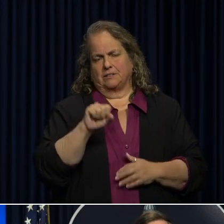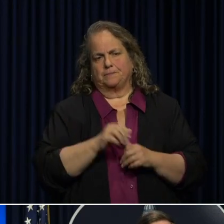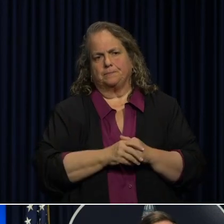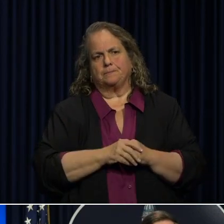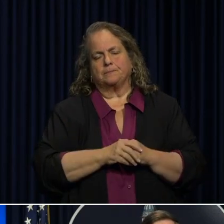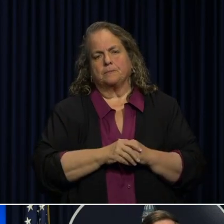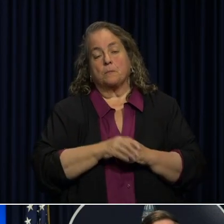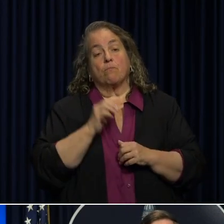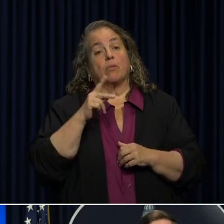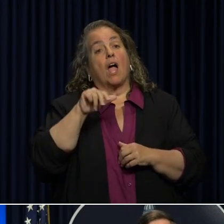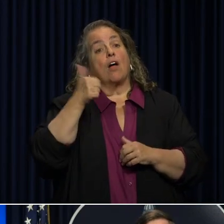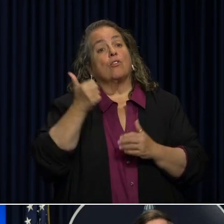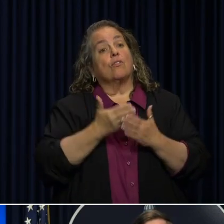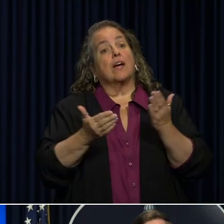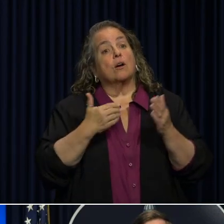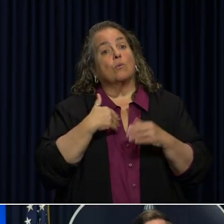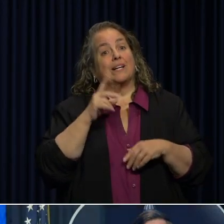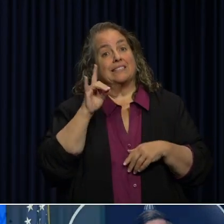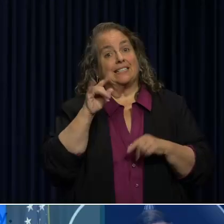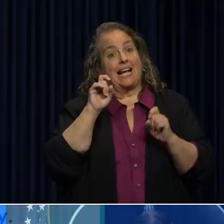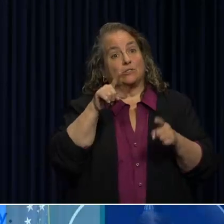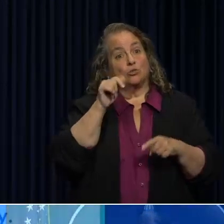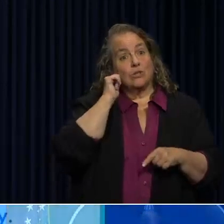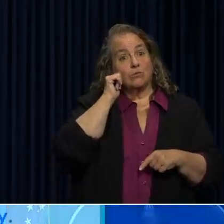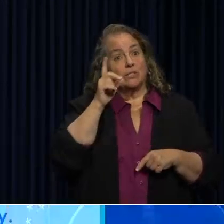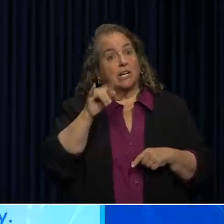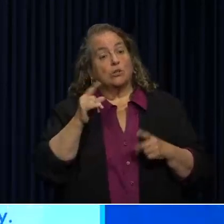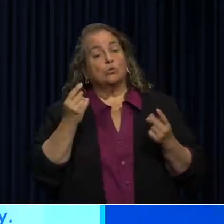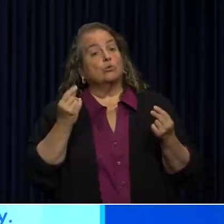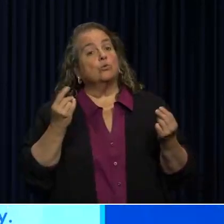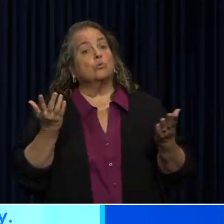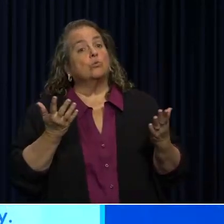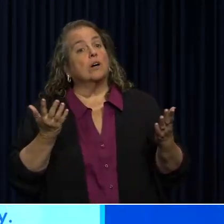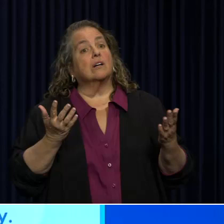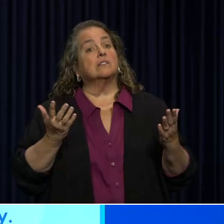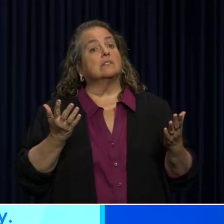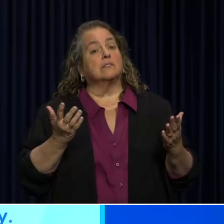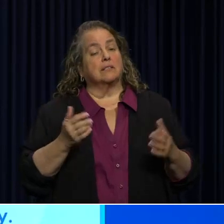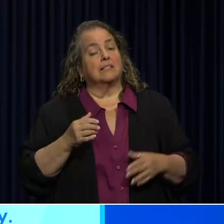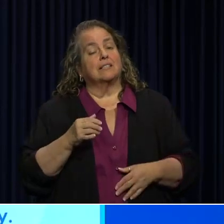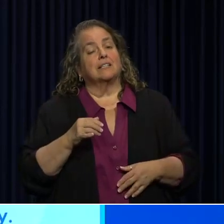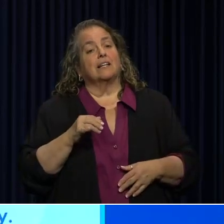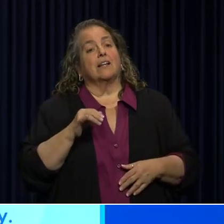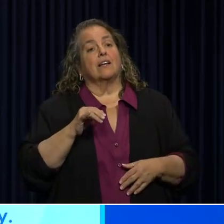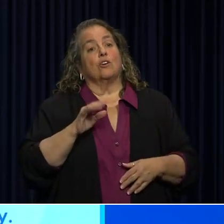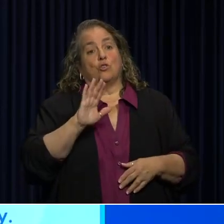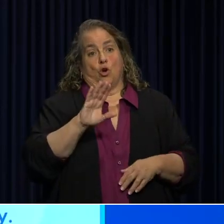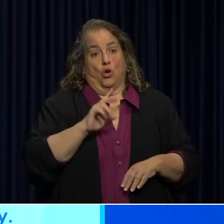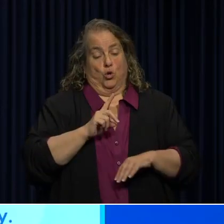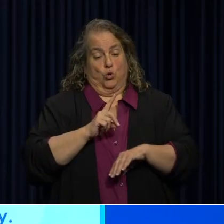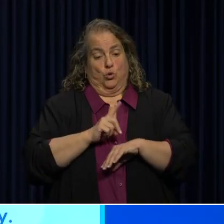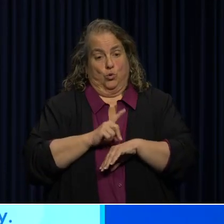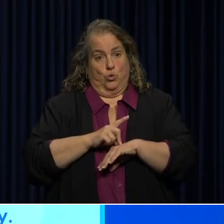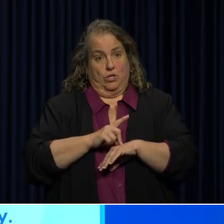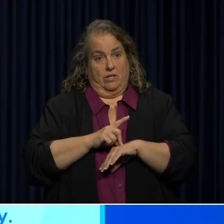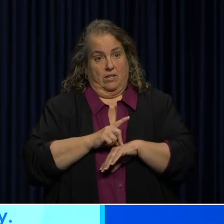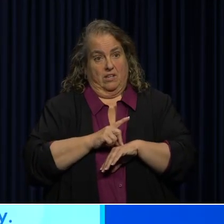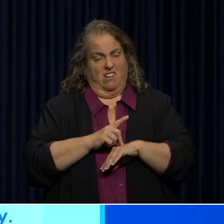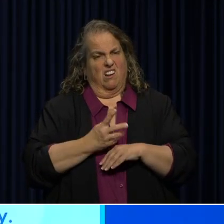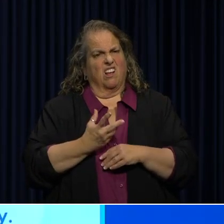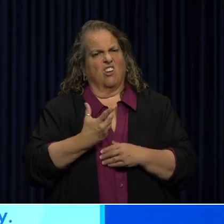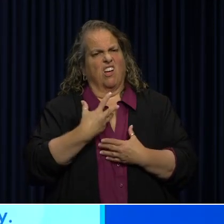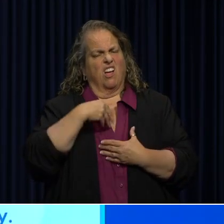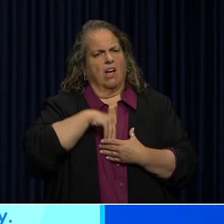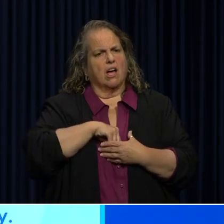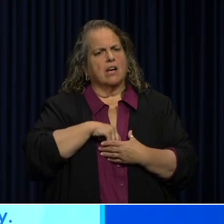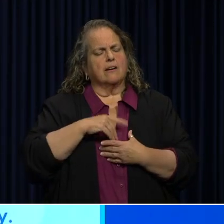asked you to do each and every day is to take this duty that you feel, the good